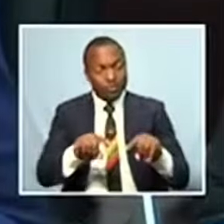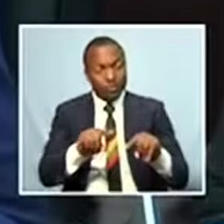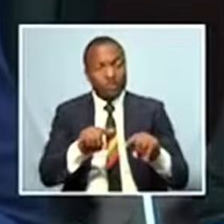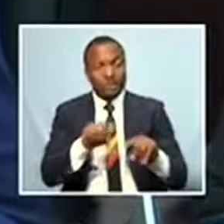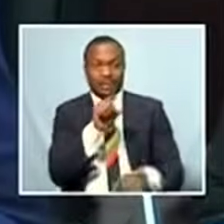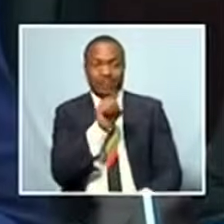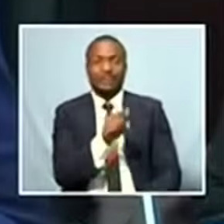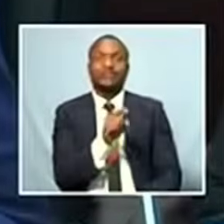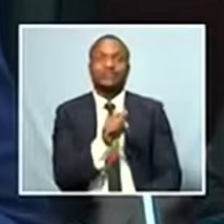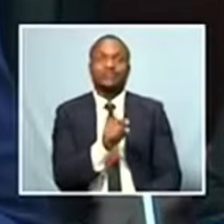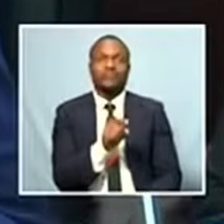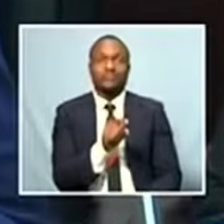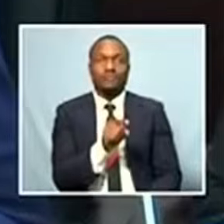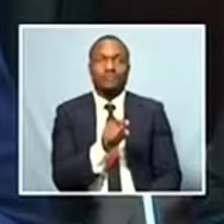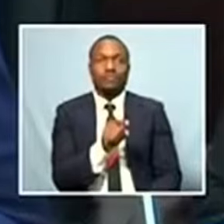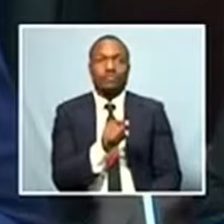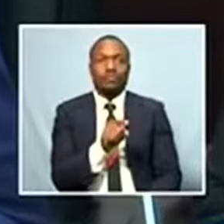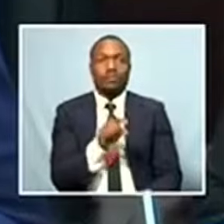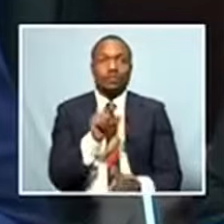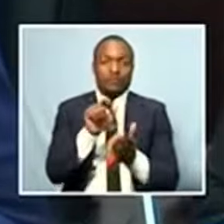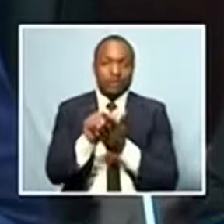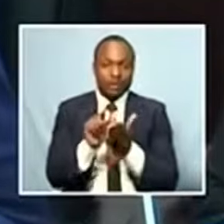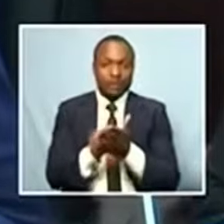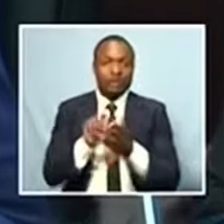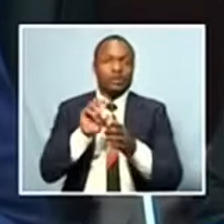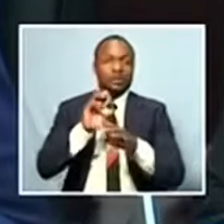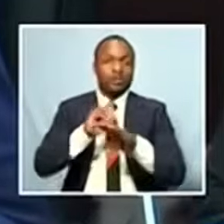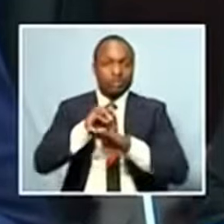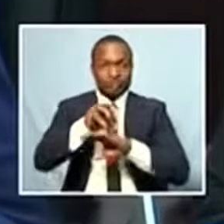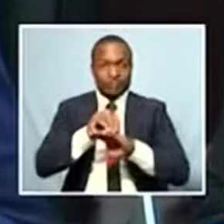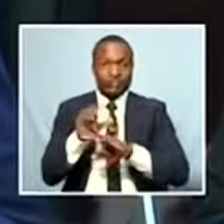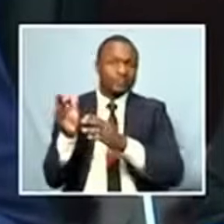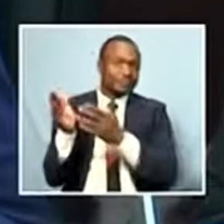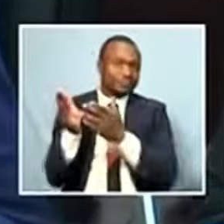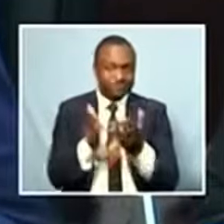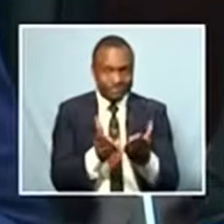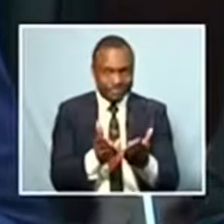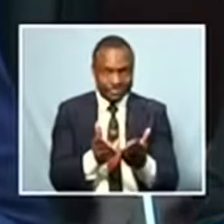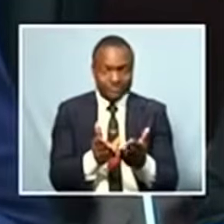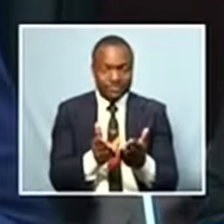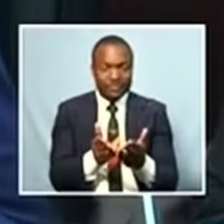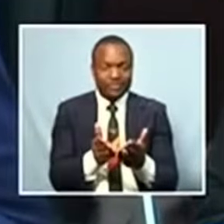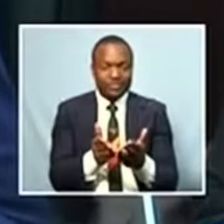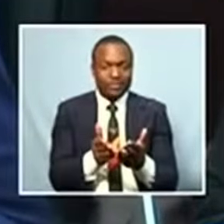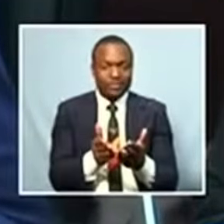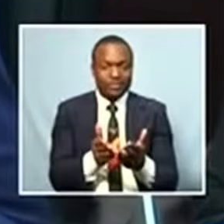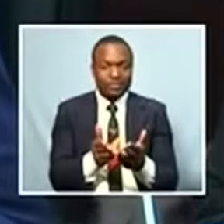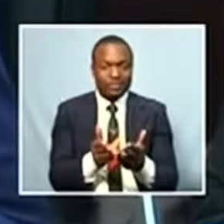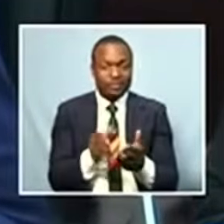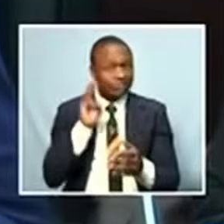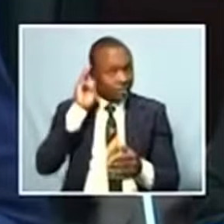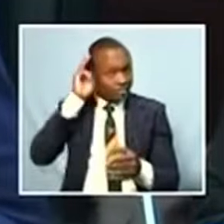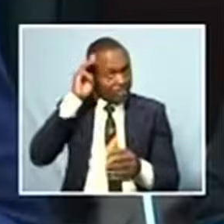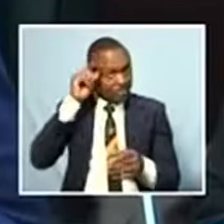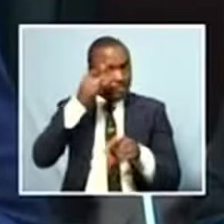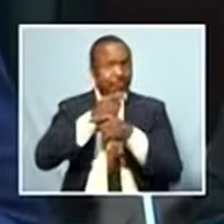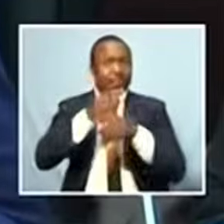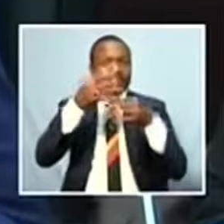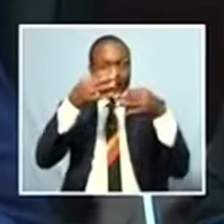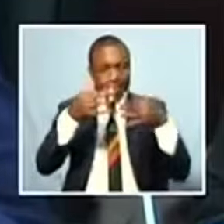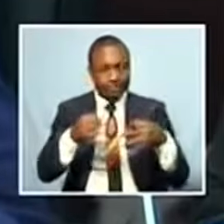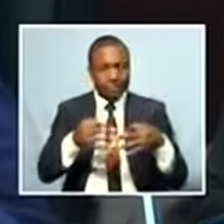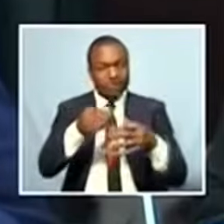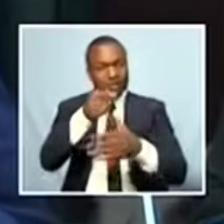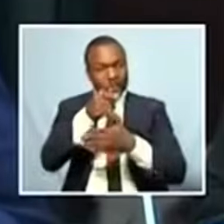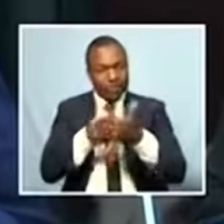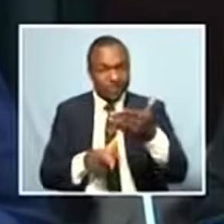that legal opinion come from the Minister of Justice, and